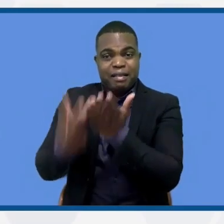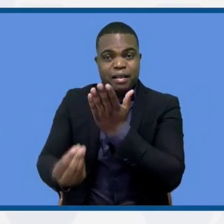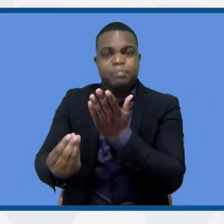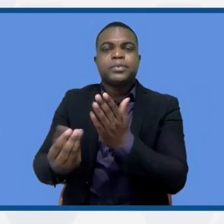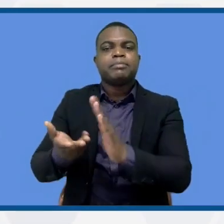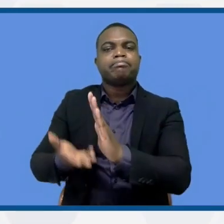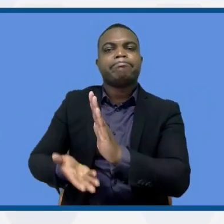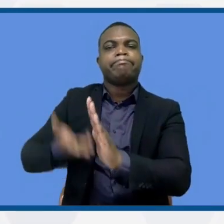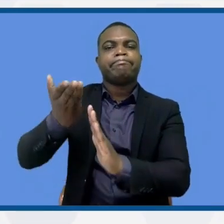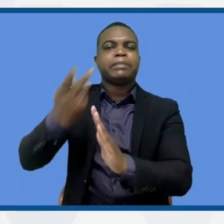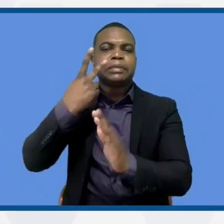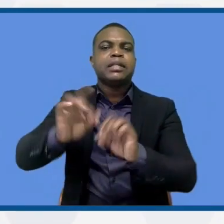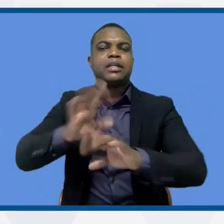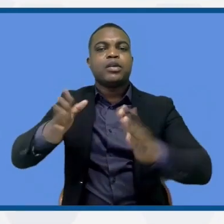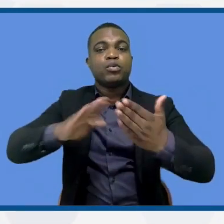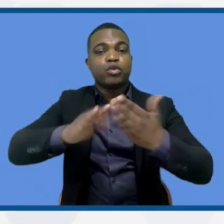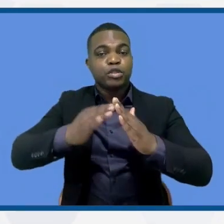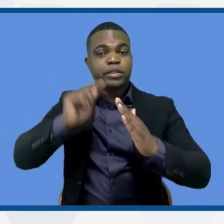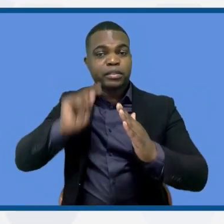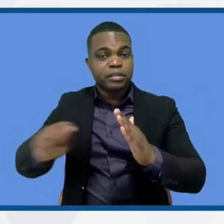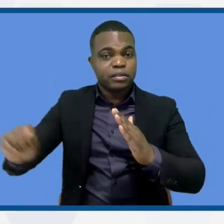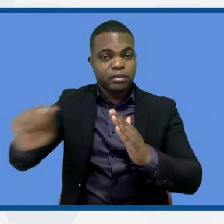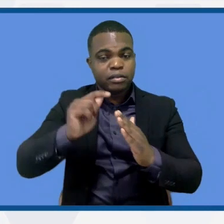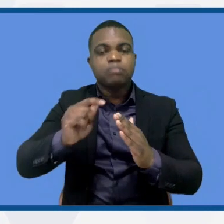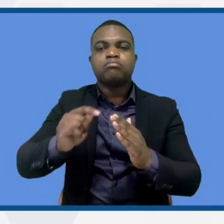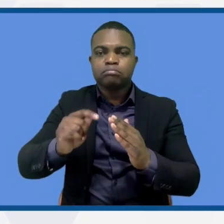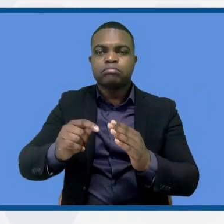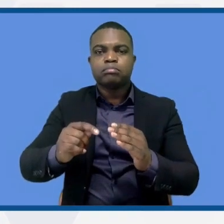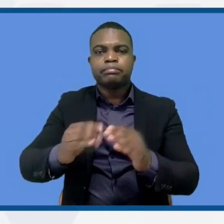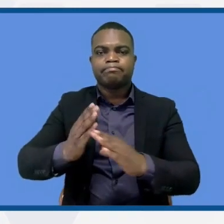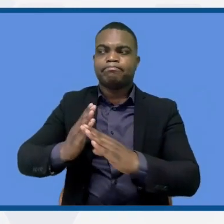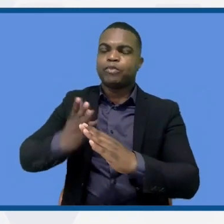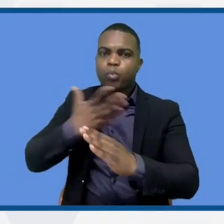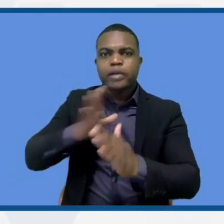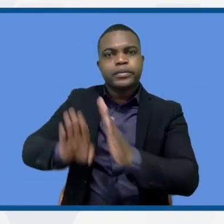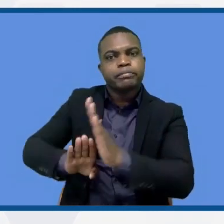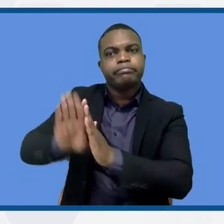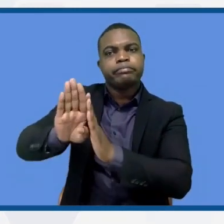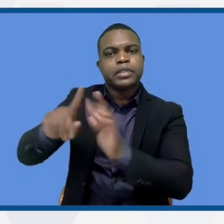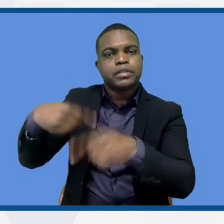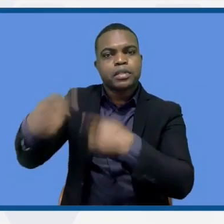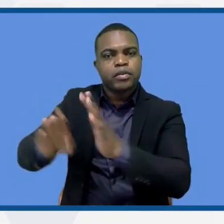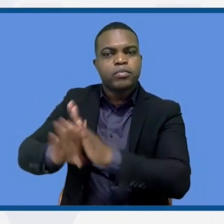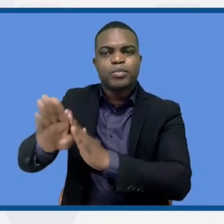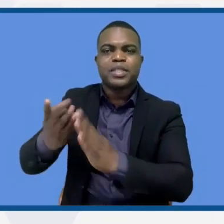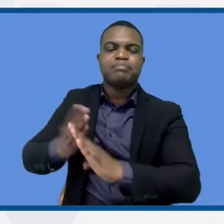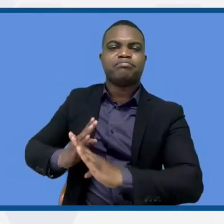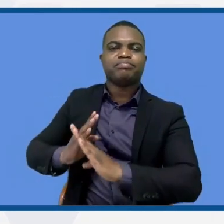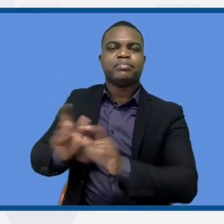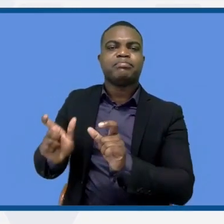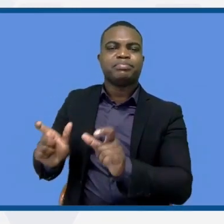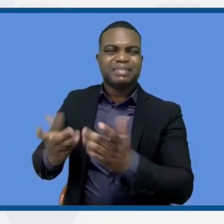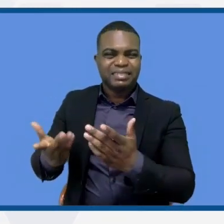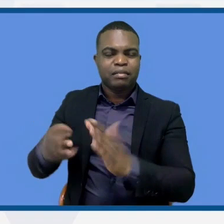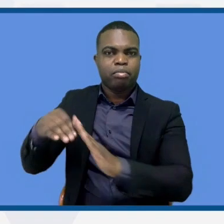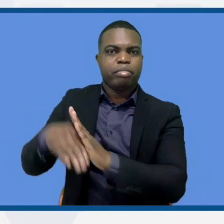of helping local and national governments framing this issue. In 2021, we launched the